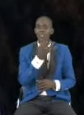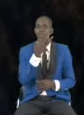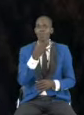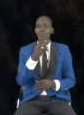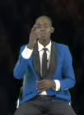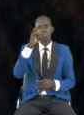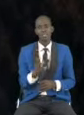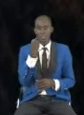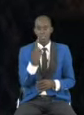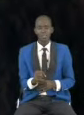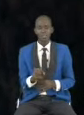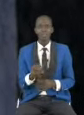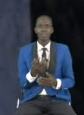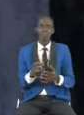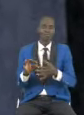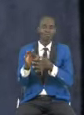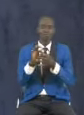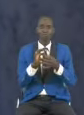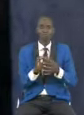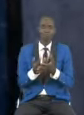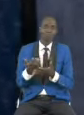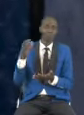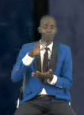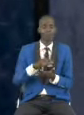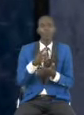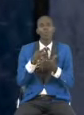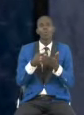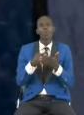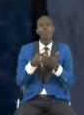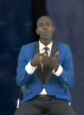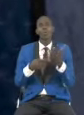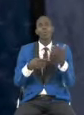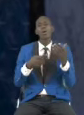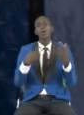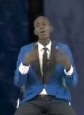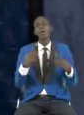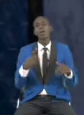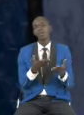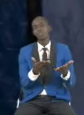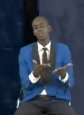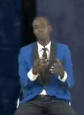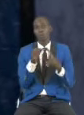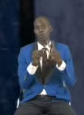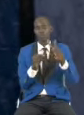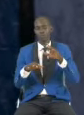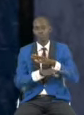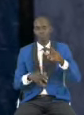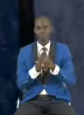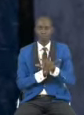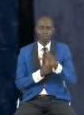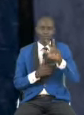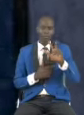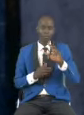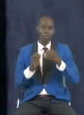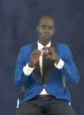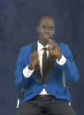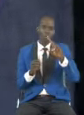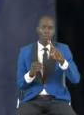commonwealth. What happens then? Three things. Number one, manna for strength from